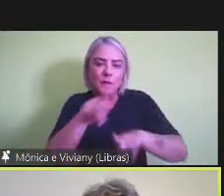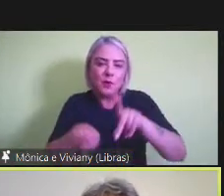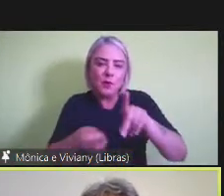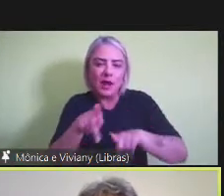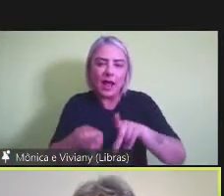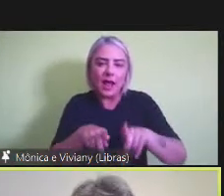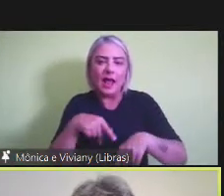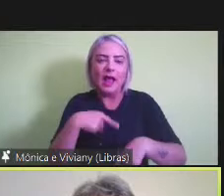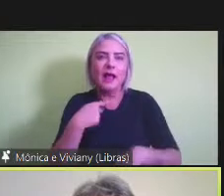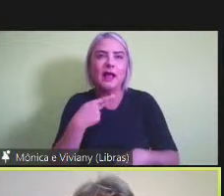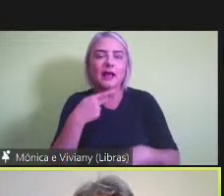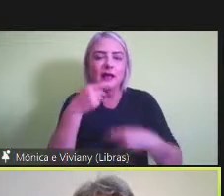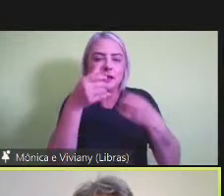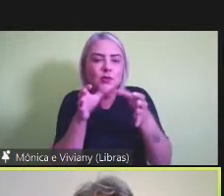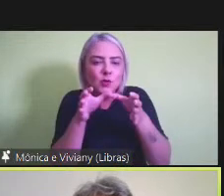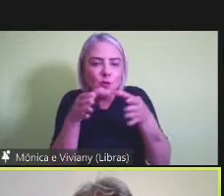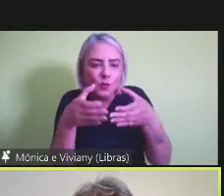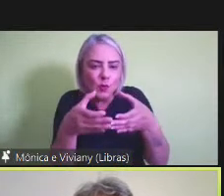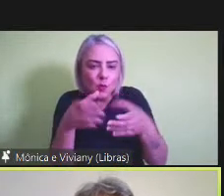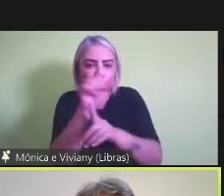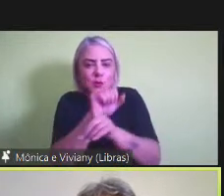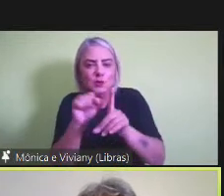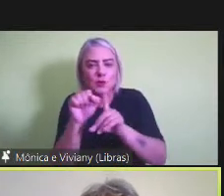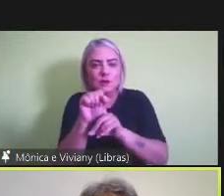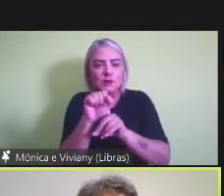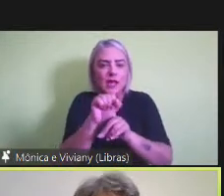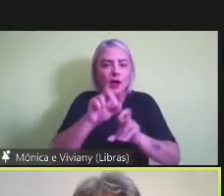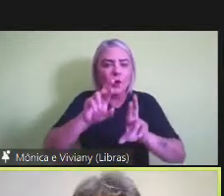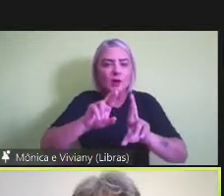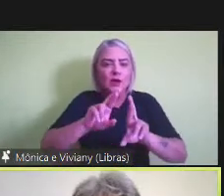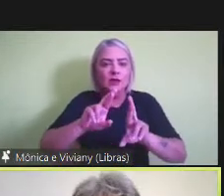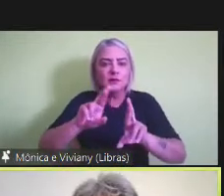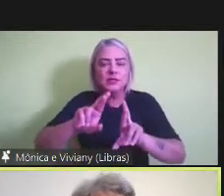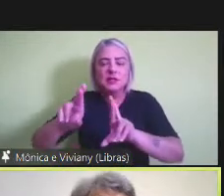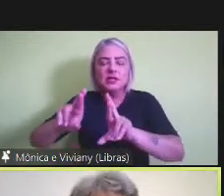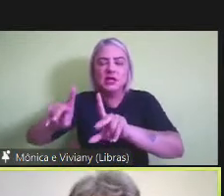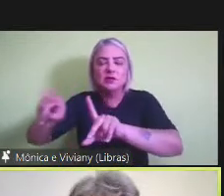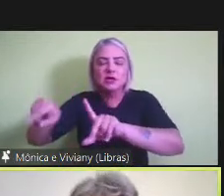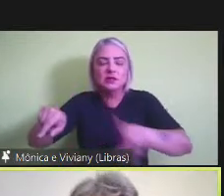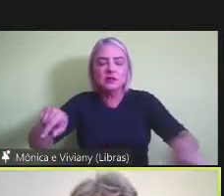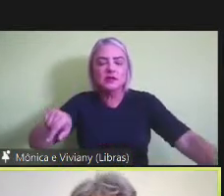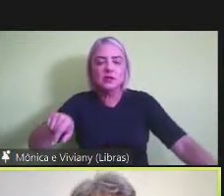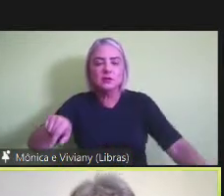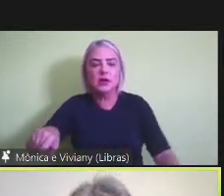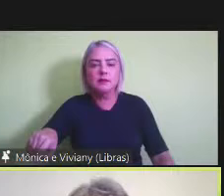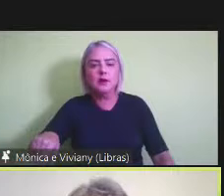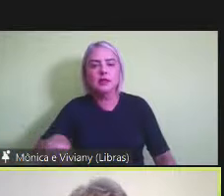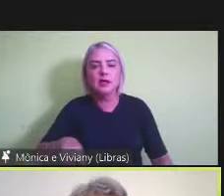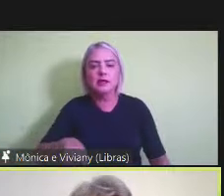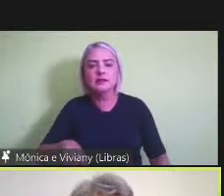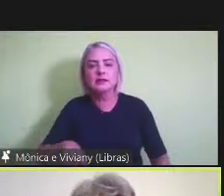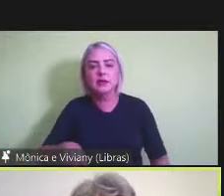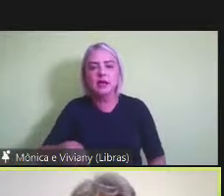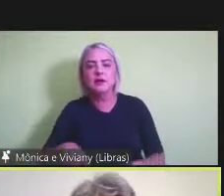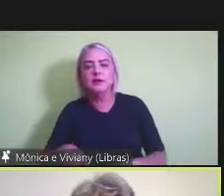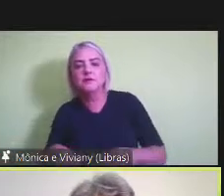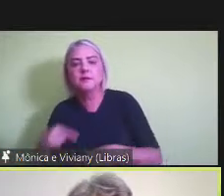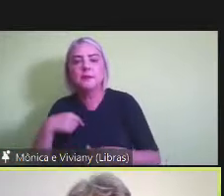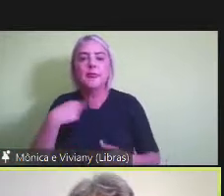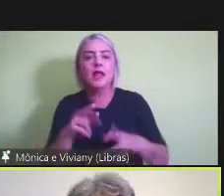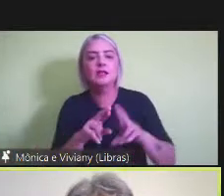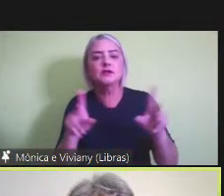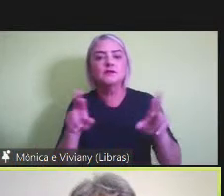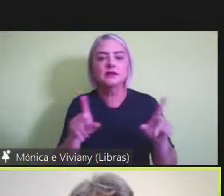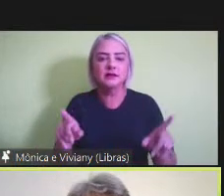and different types of consumptions that they have, because we're talking about a differentiated social group, and I'm